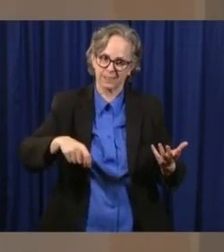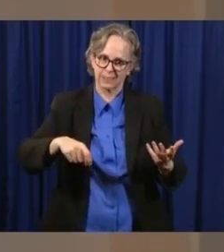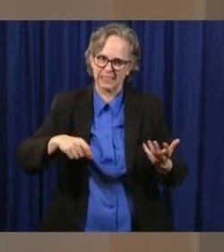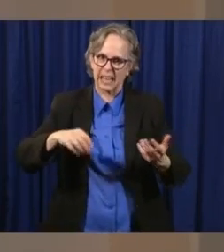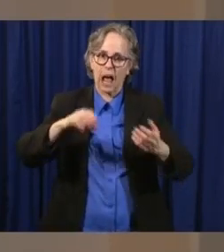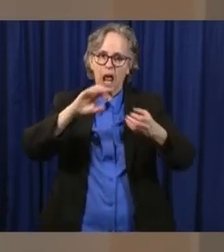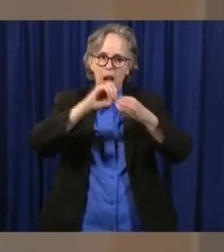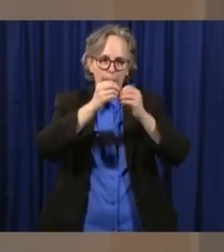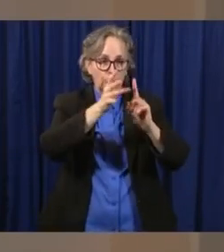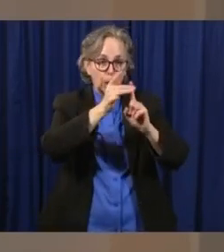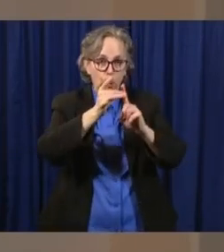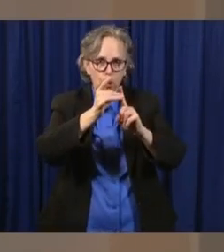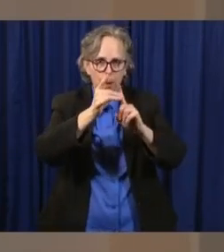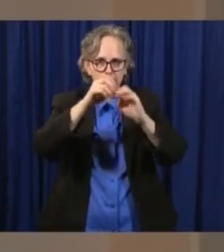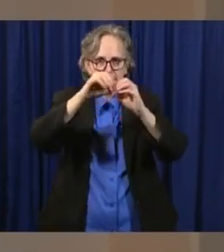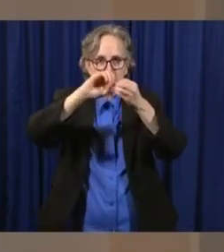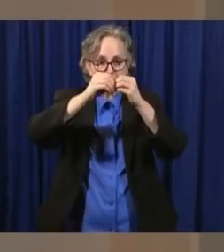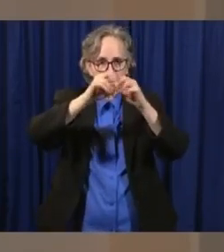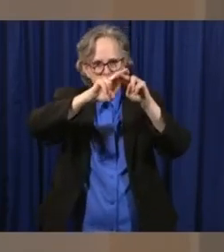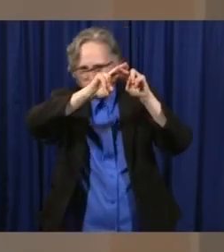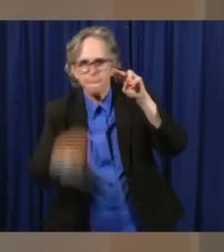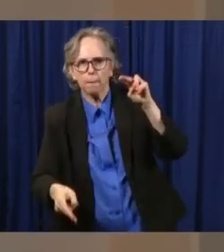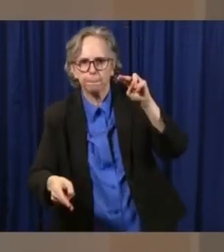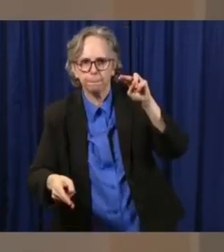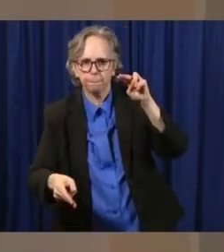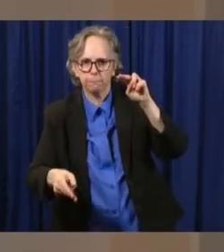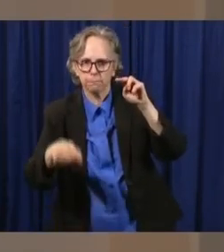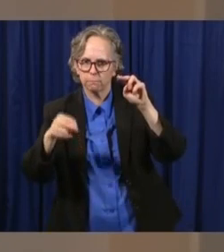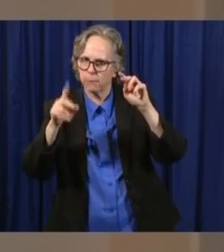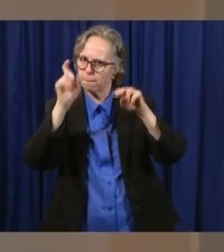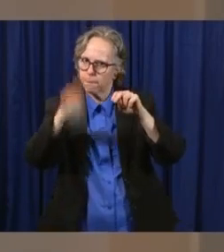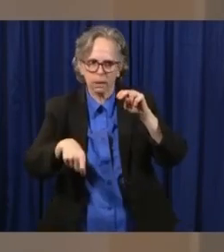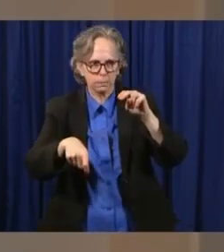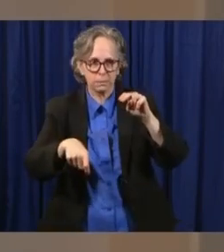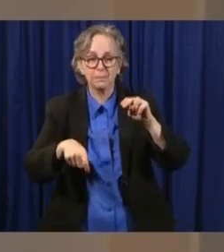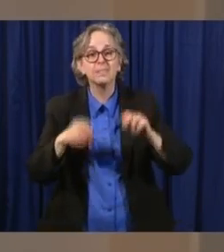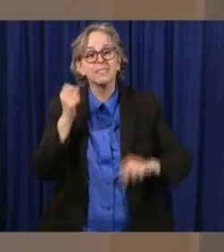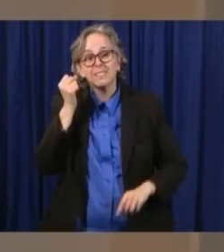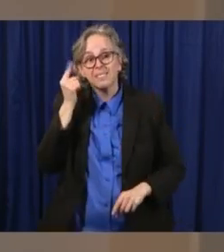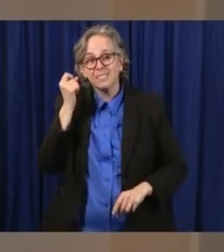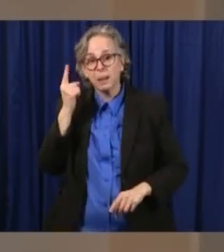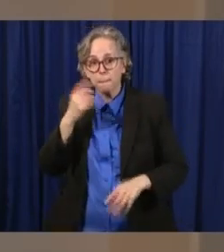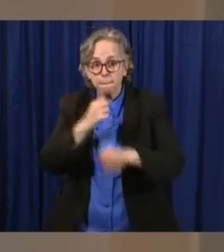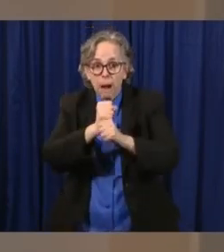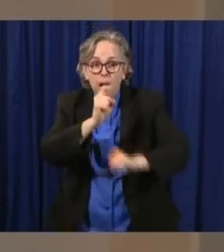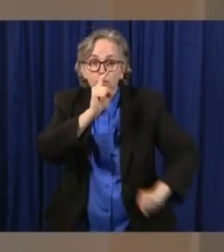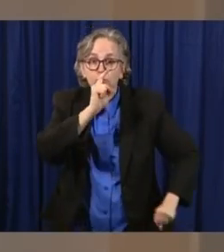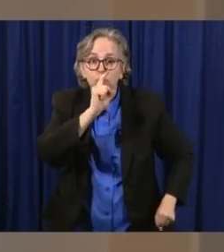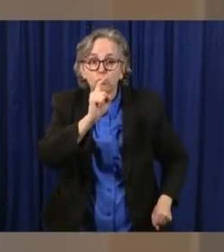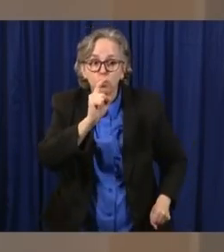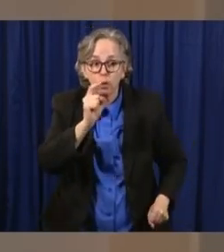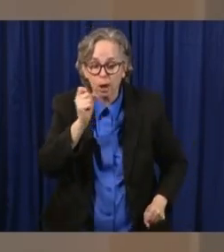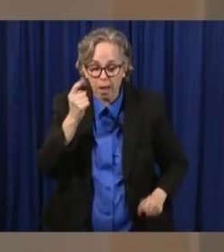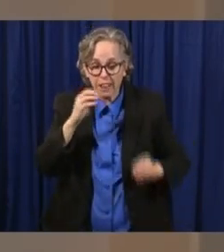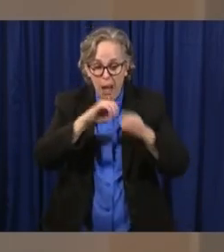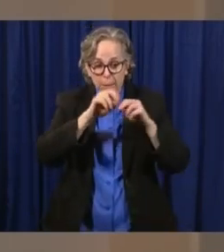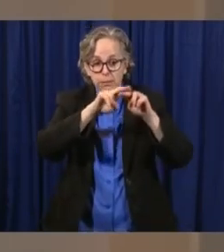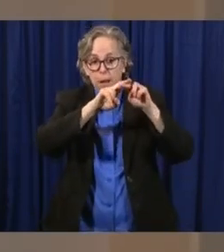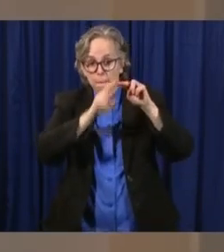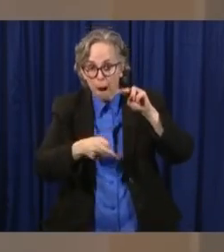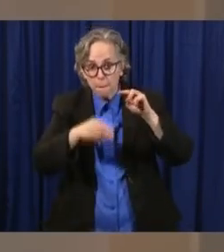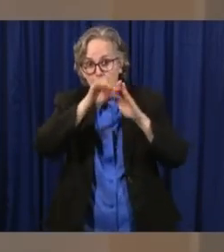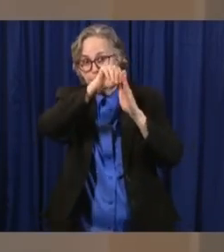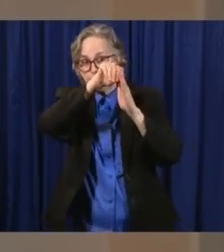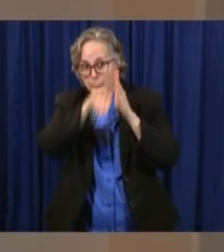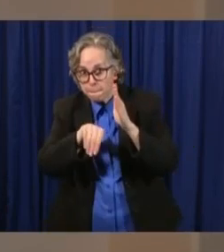of cases. And you've got to make sure you are absolutely going in the right direction. And then he said, you gradually come back. You